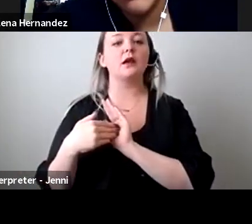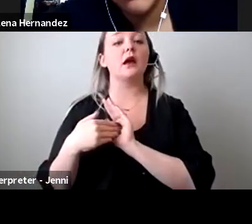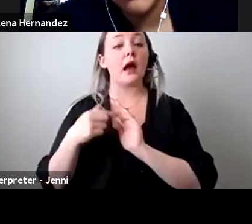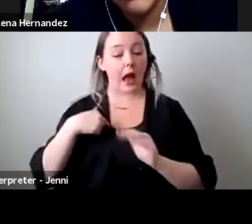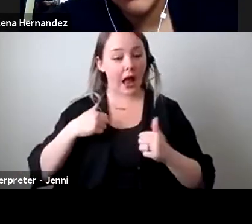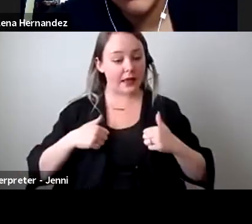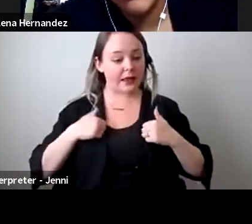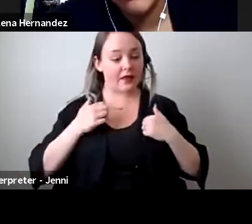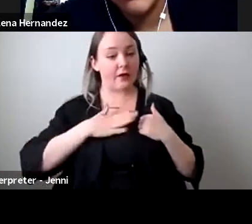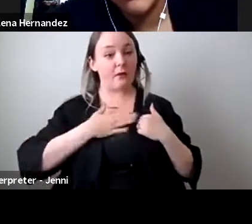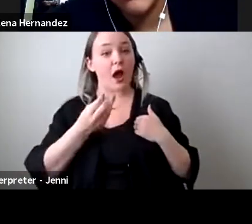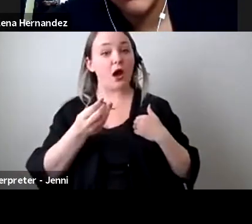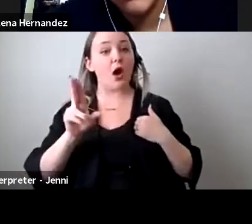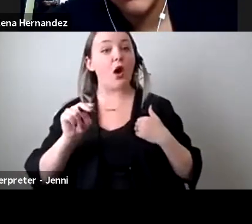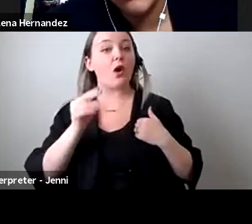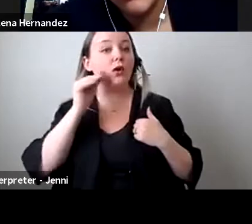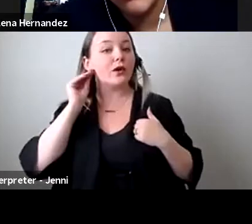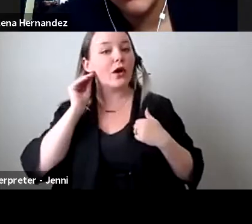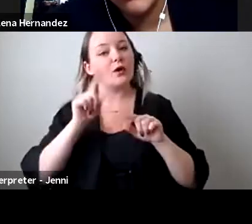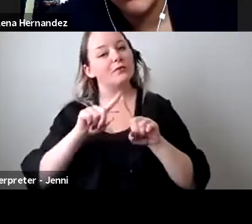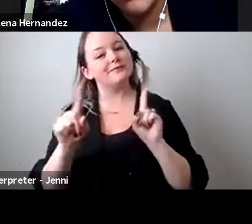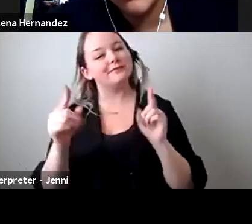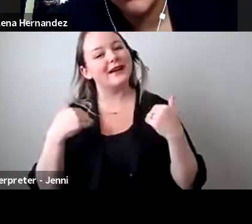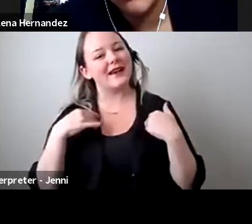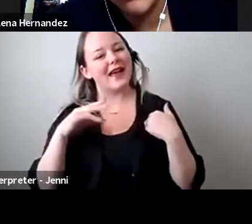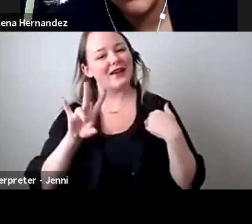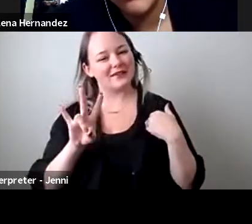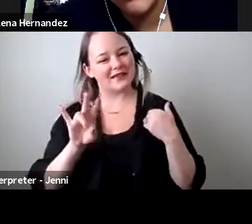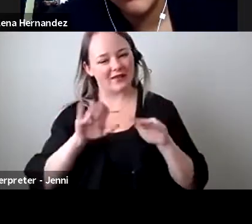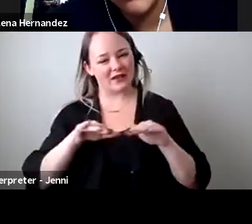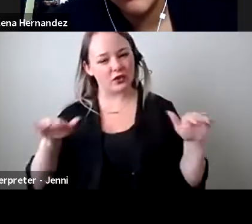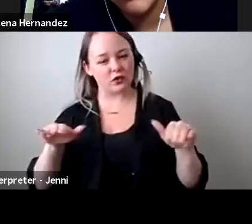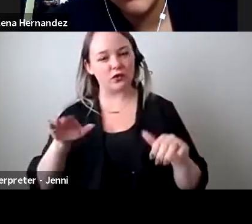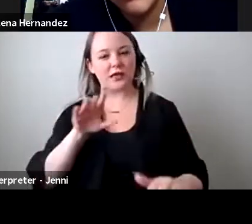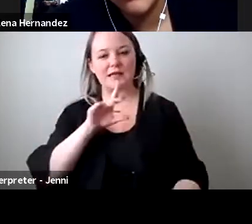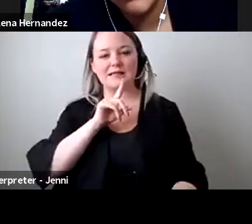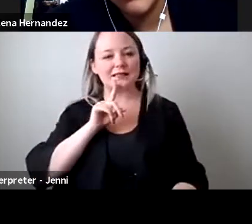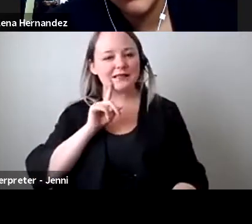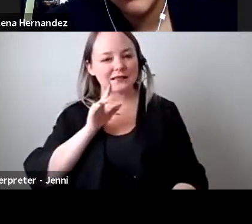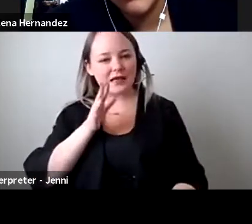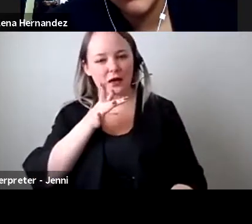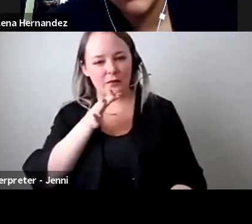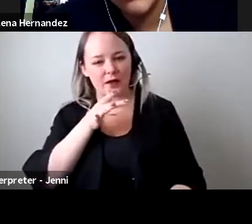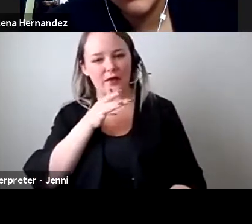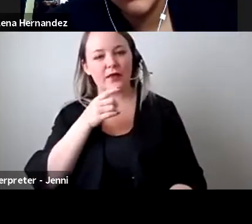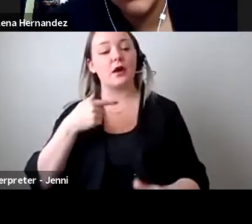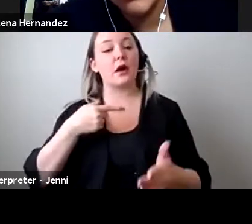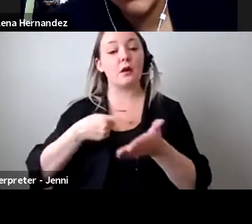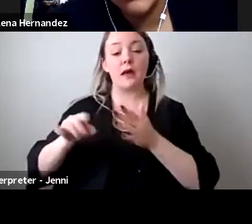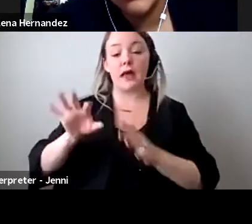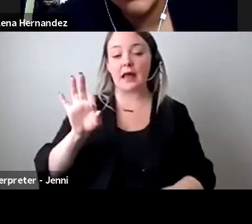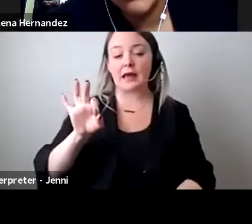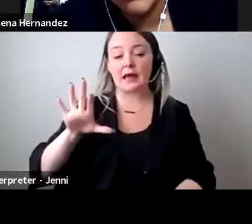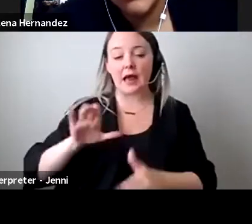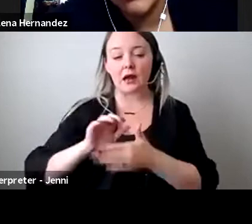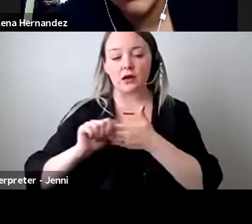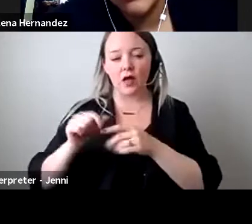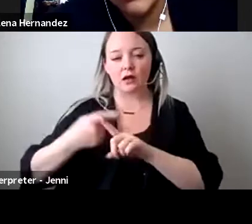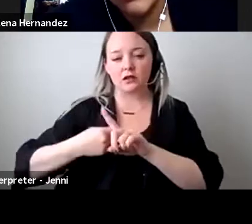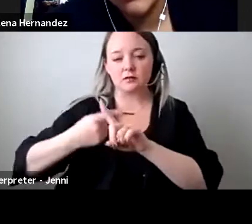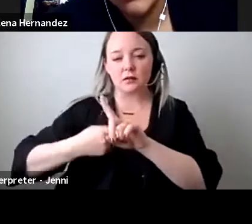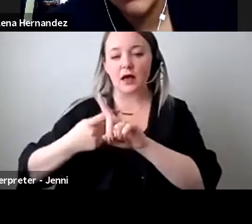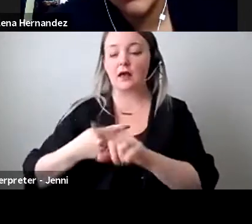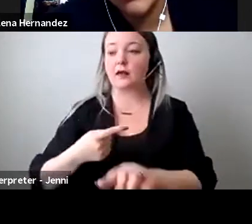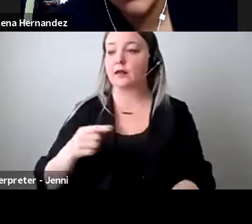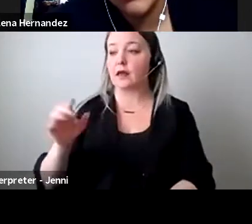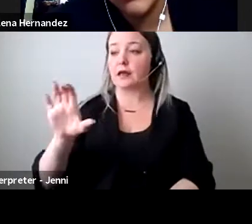place, but now I have 7 children and I know I'm a single mother, paying rent $900 a month. Hey, if it's anything y'all can do